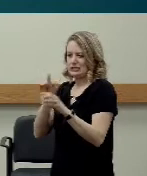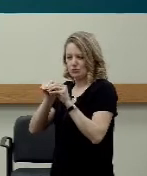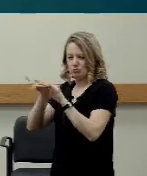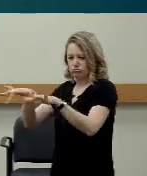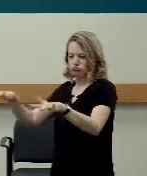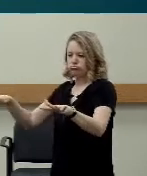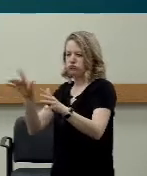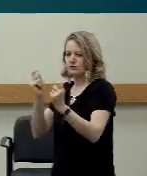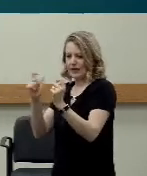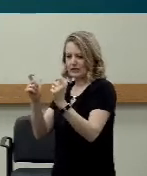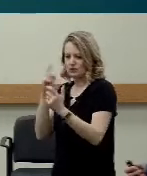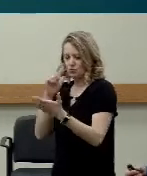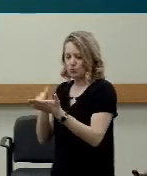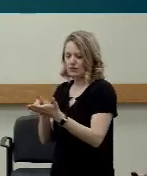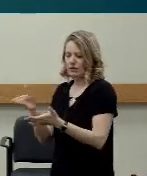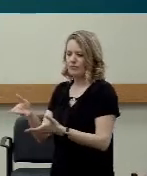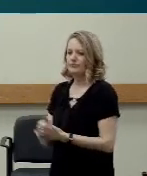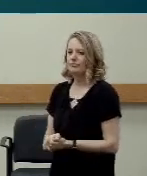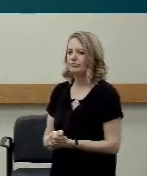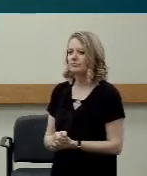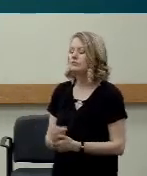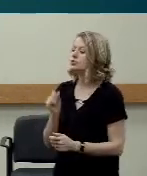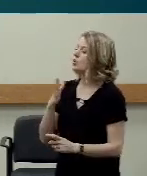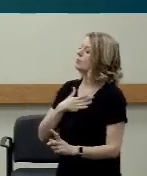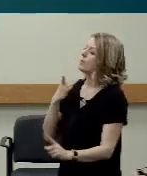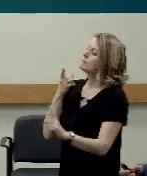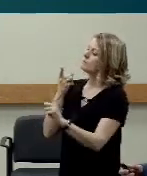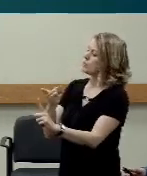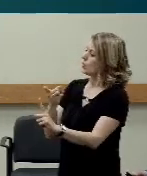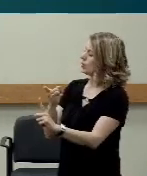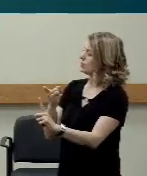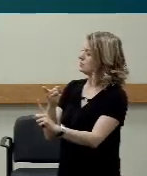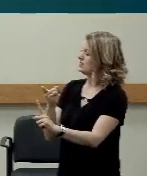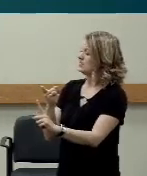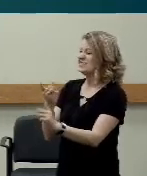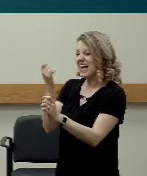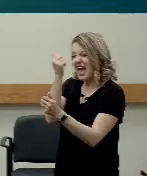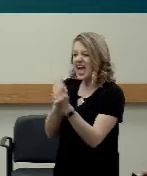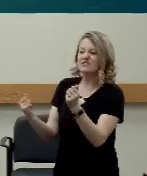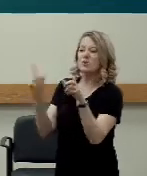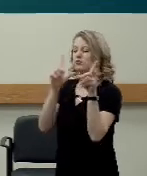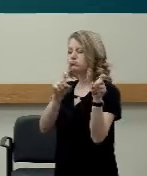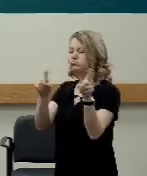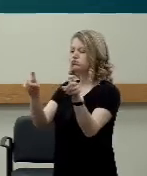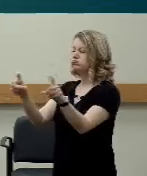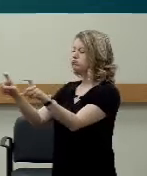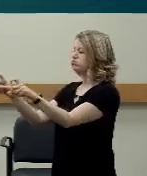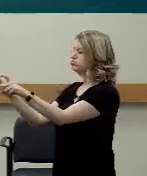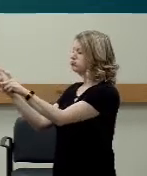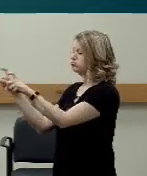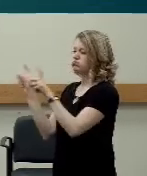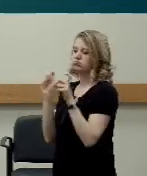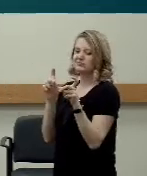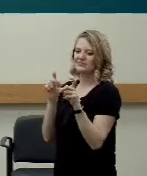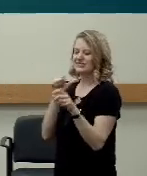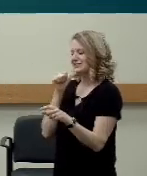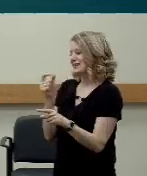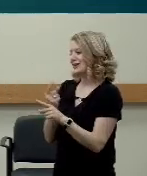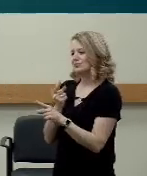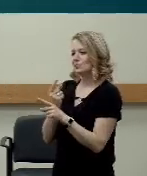notion here is that widespread testing at this moment is neither appropriate